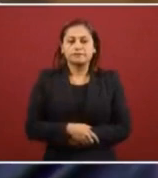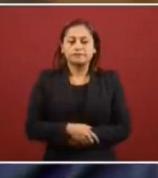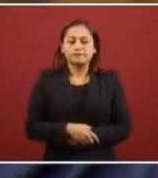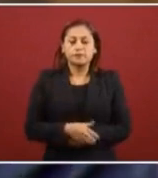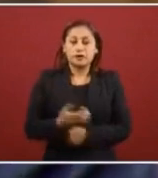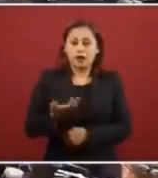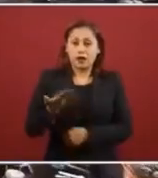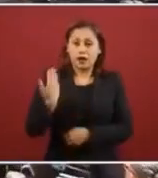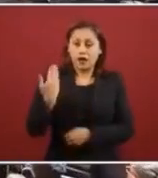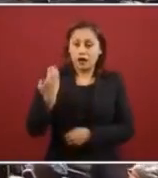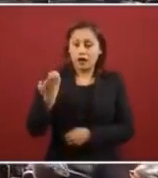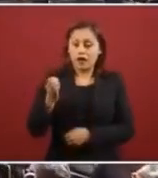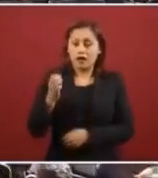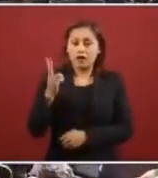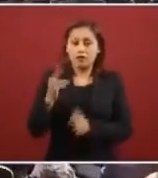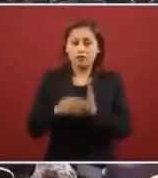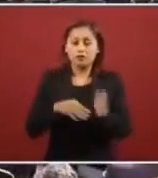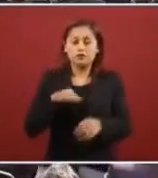January